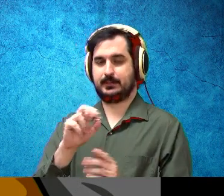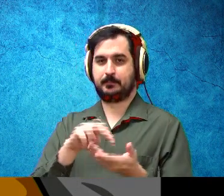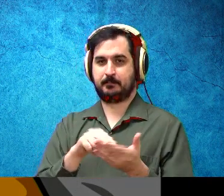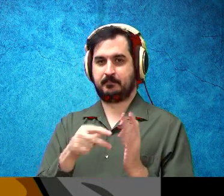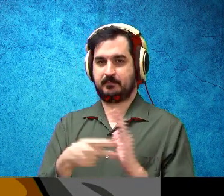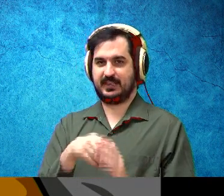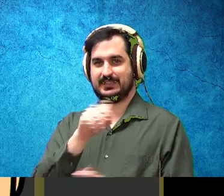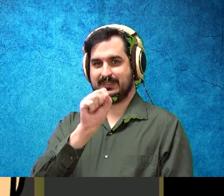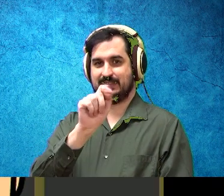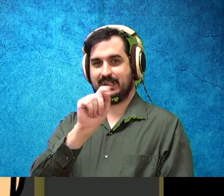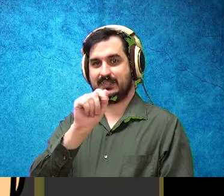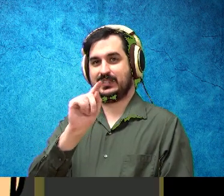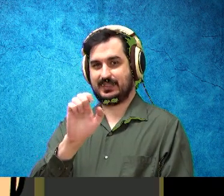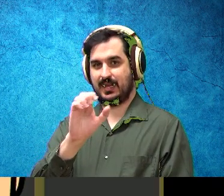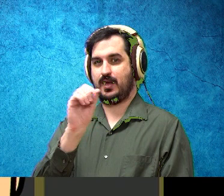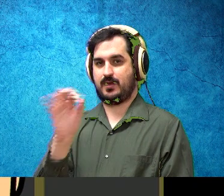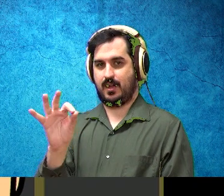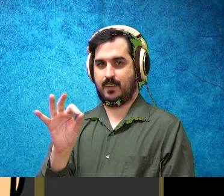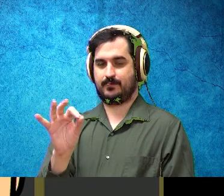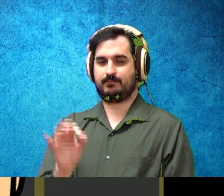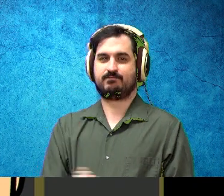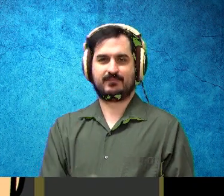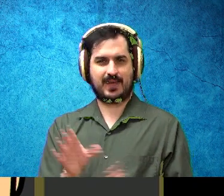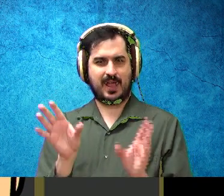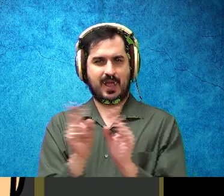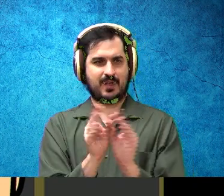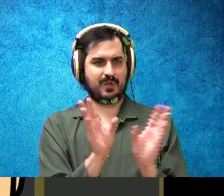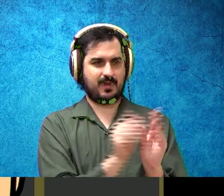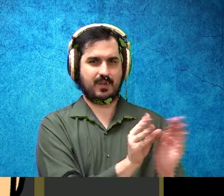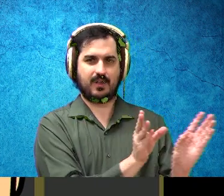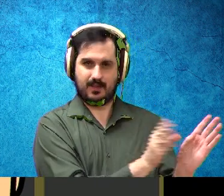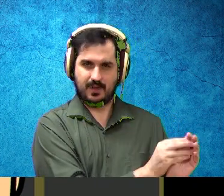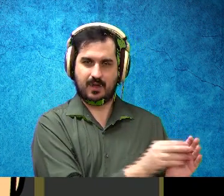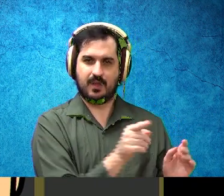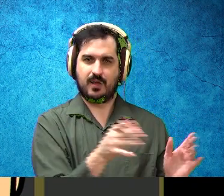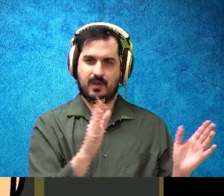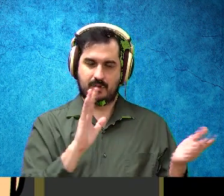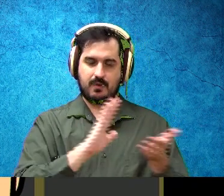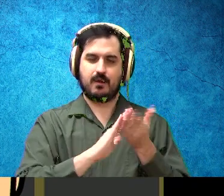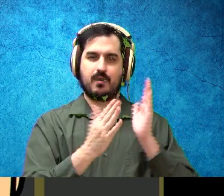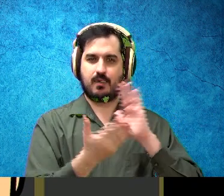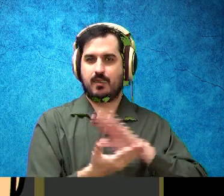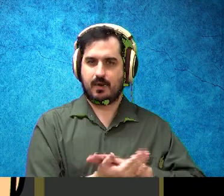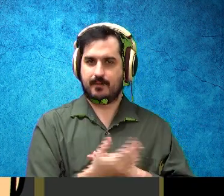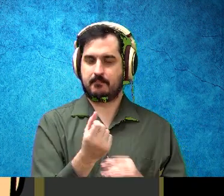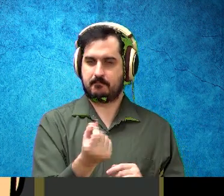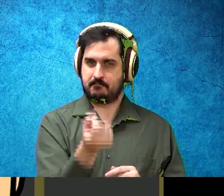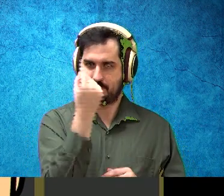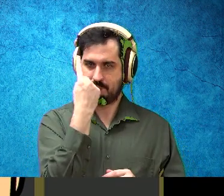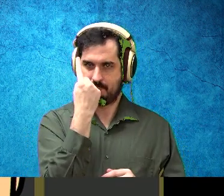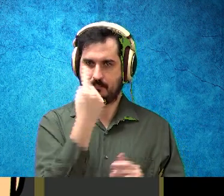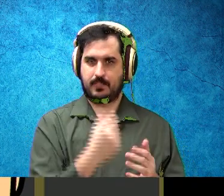pleasant. Adding a prefix or suffix to a root word changes its meaning, and often it's part of speech.